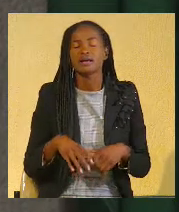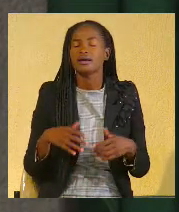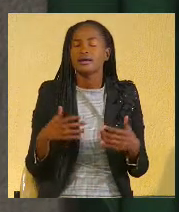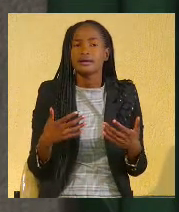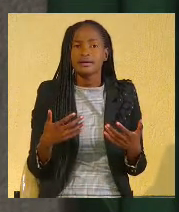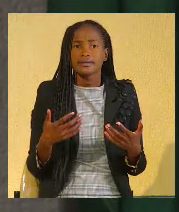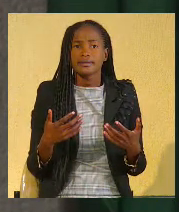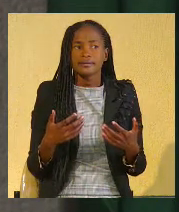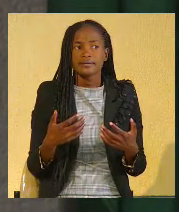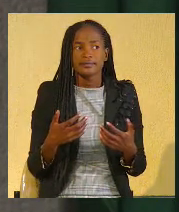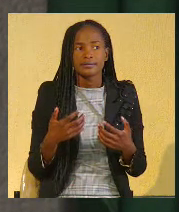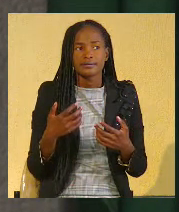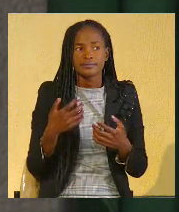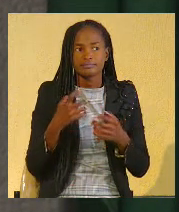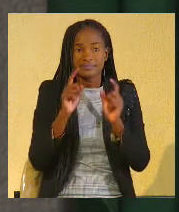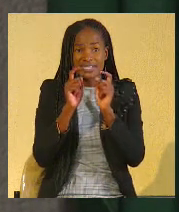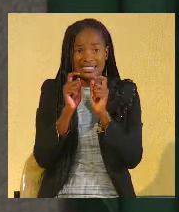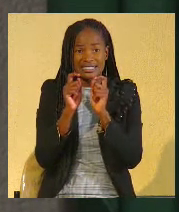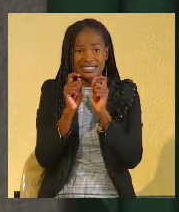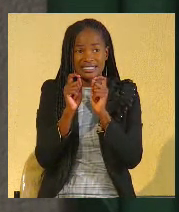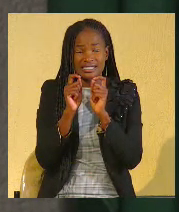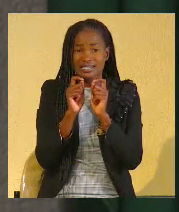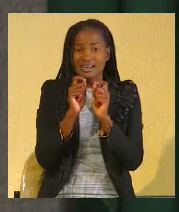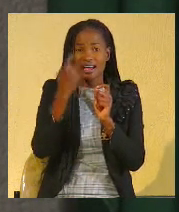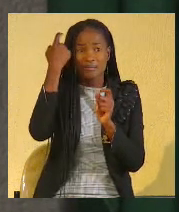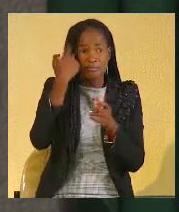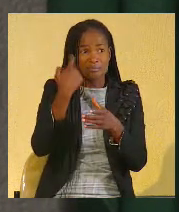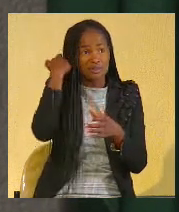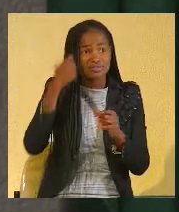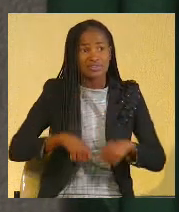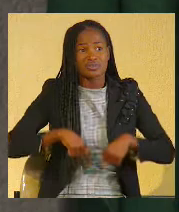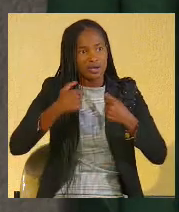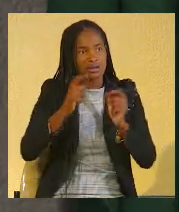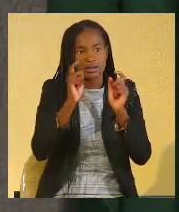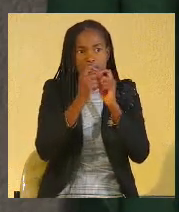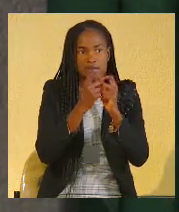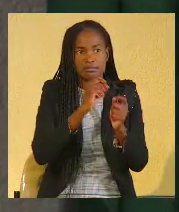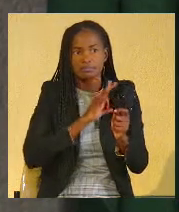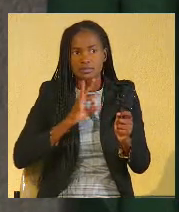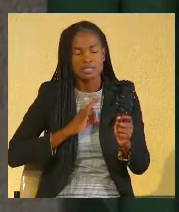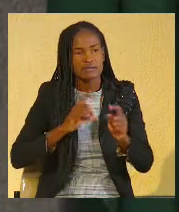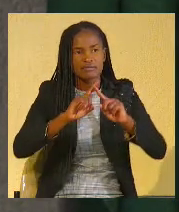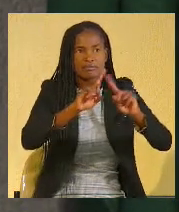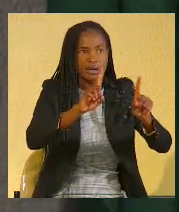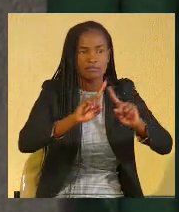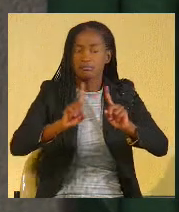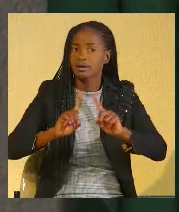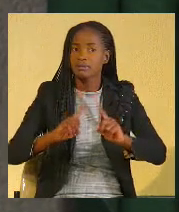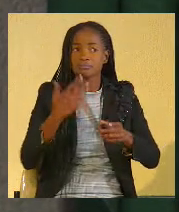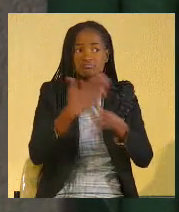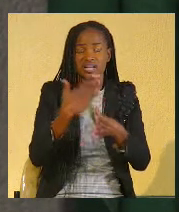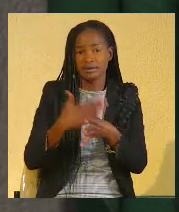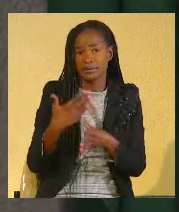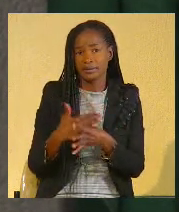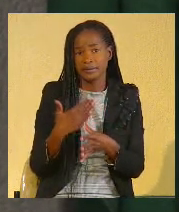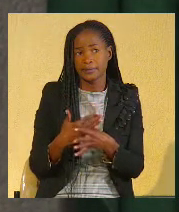So in our response team, we'd have different people from different backgrounds, especially also those